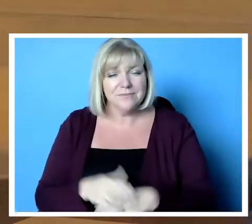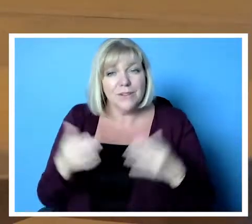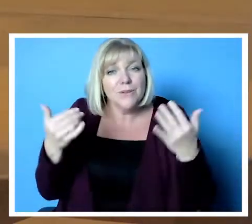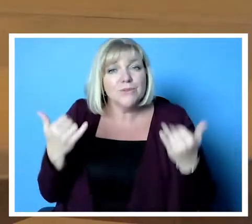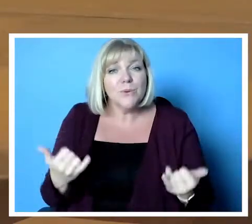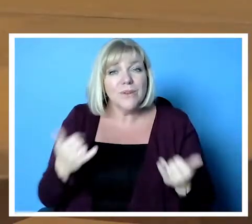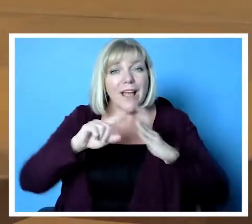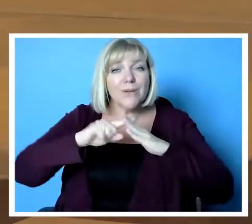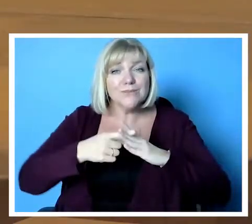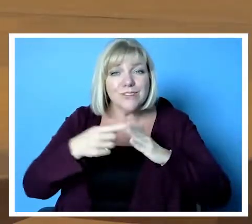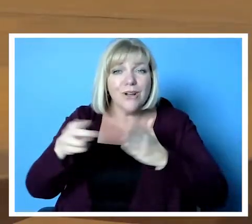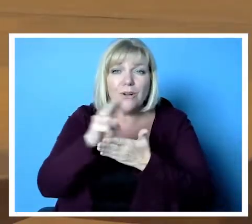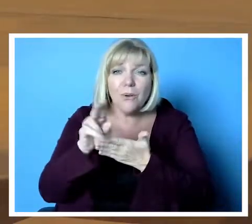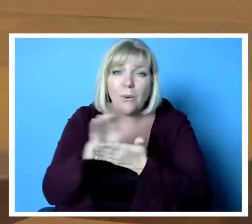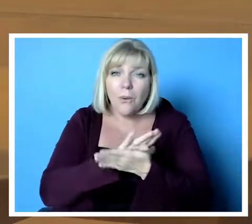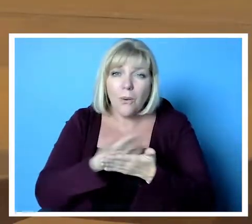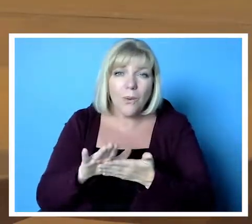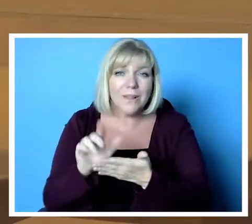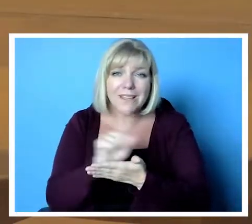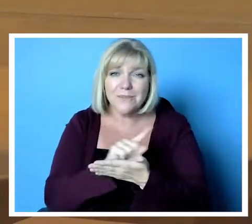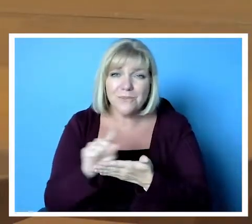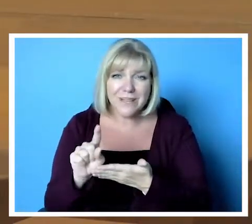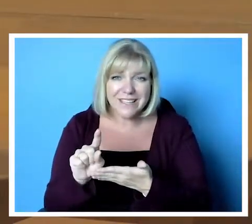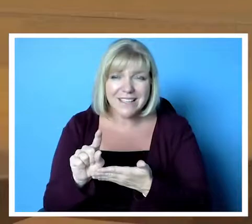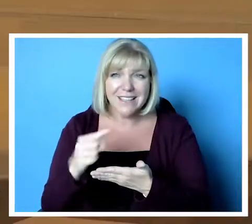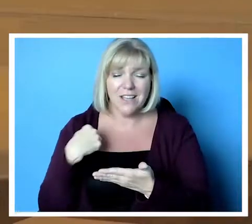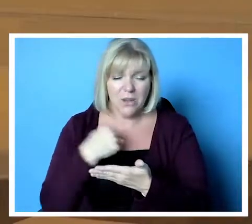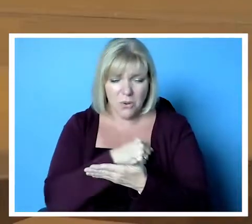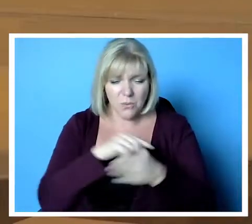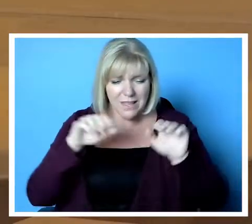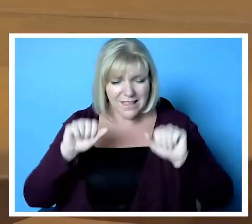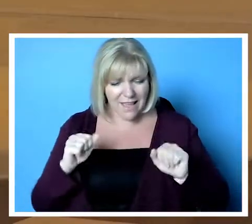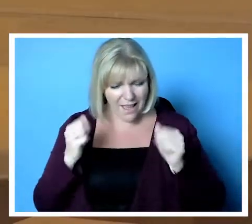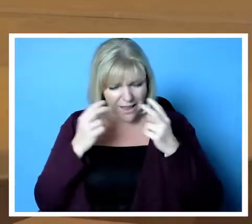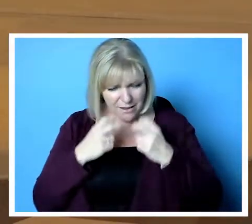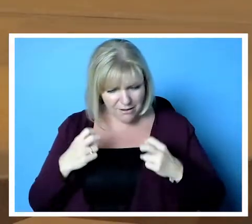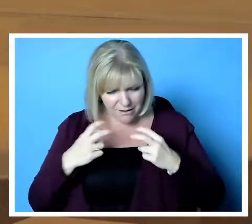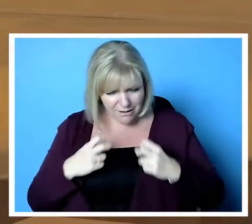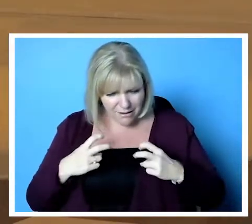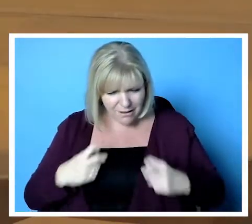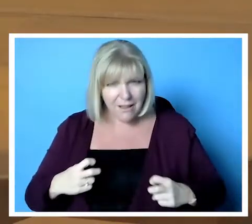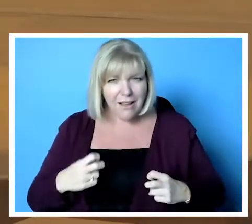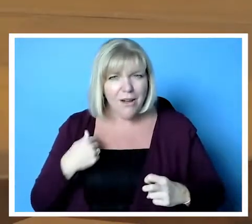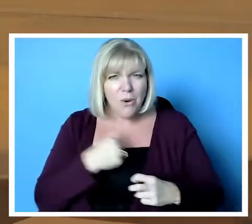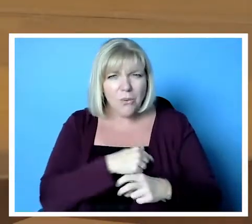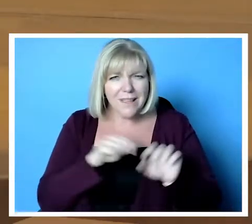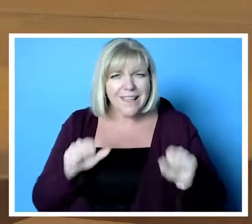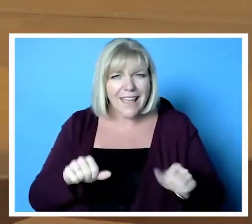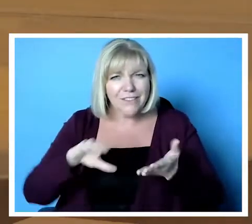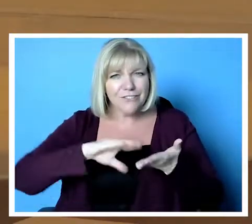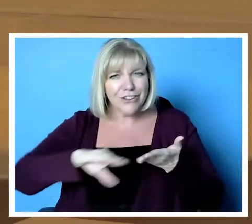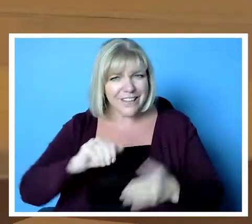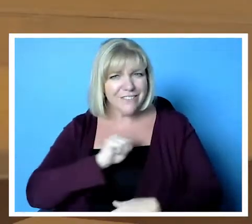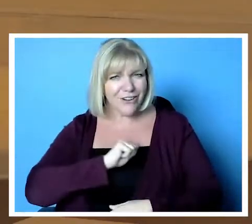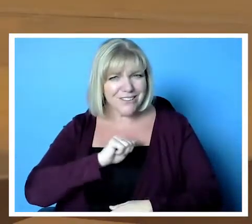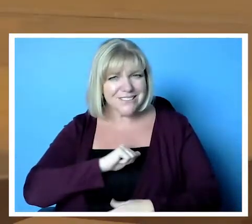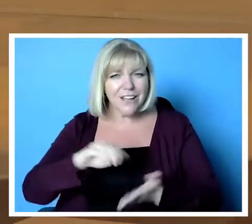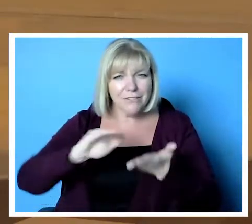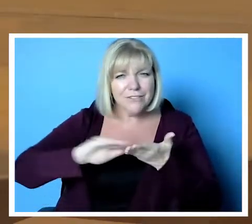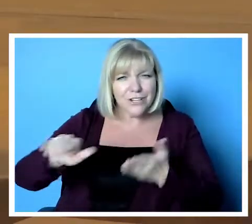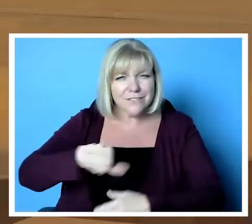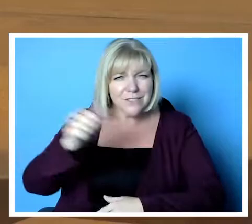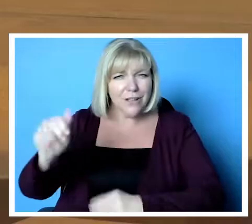Week, we begin to see that our ability to forgive ourselves and others is a